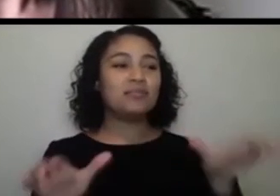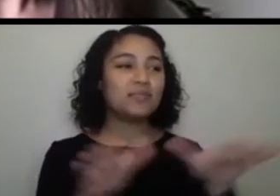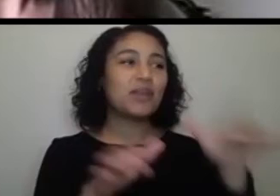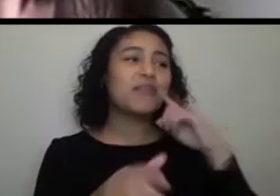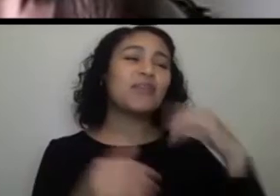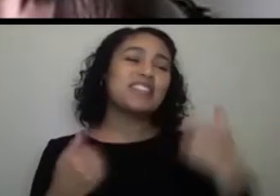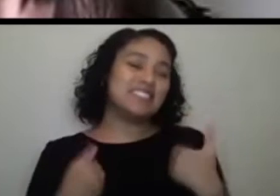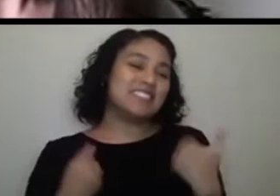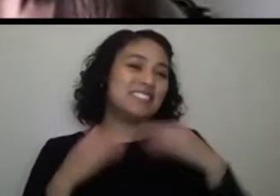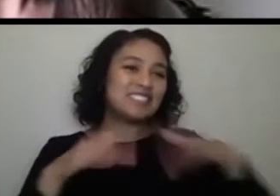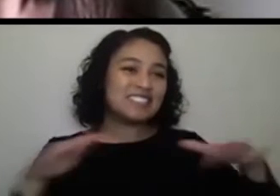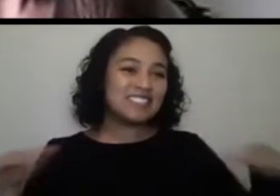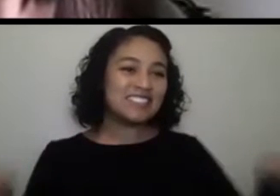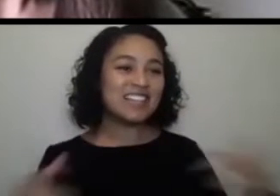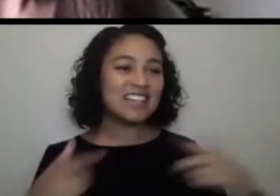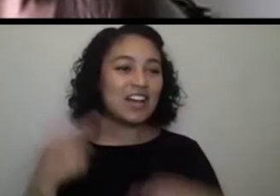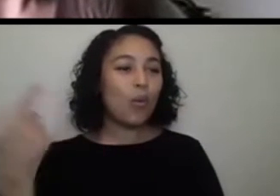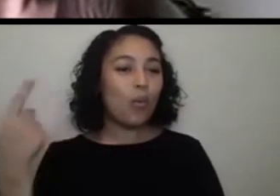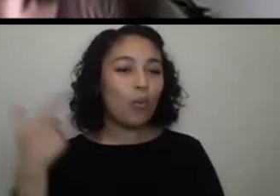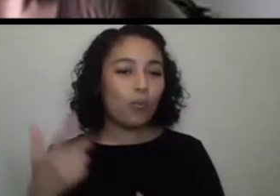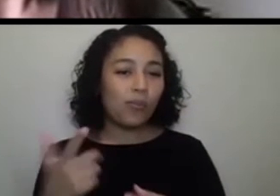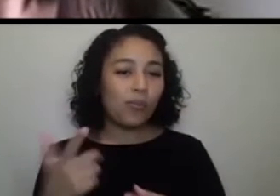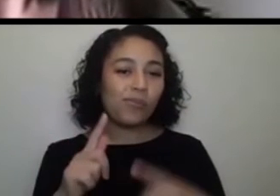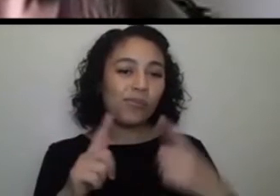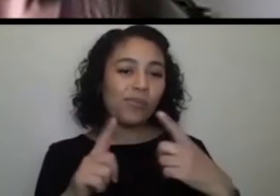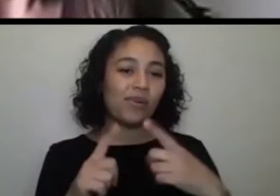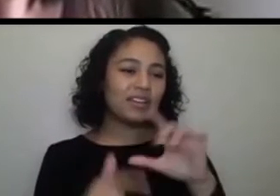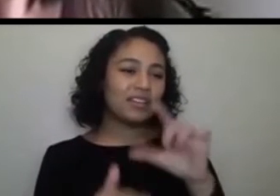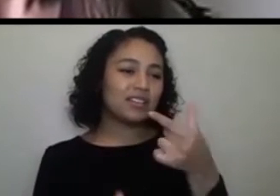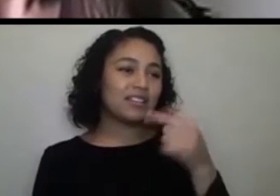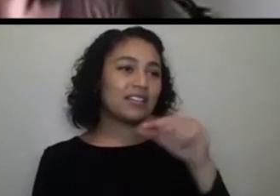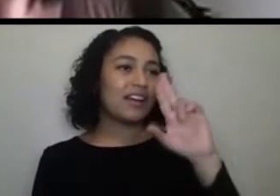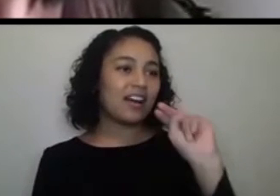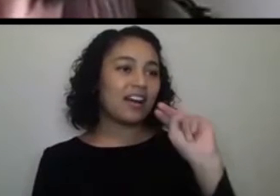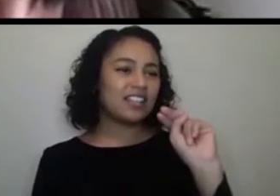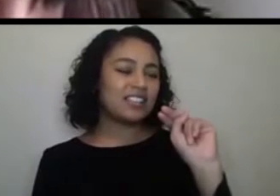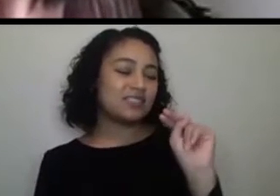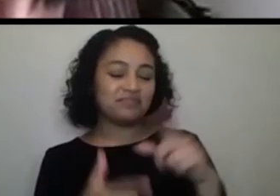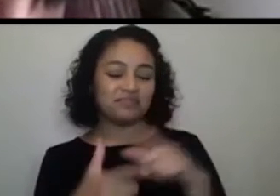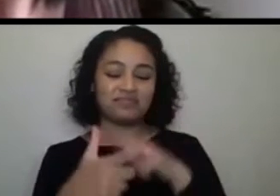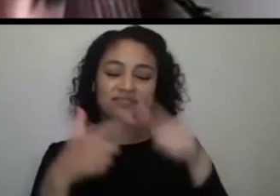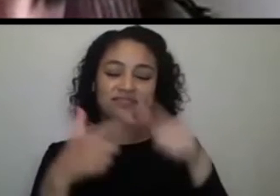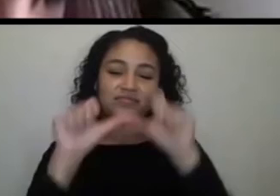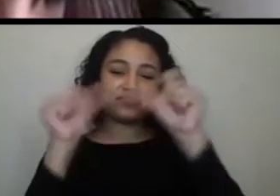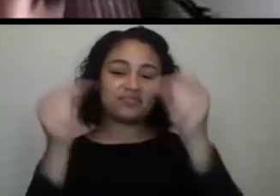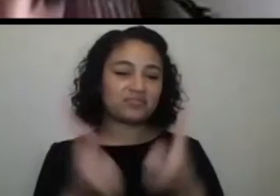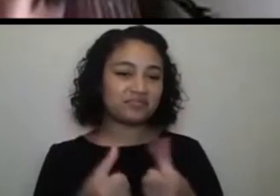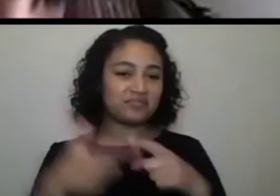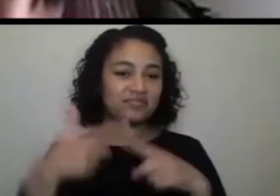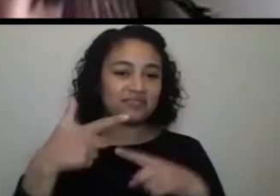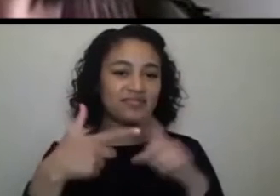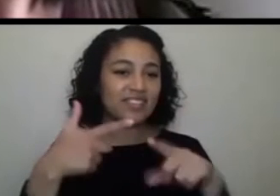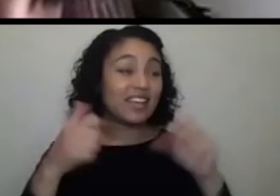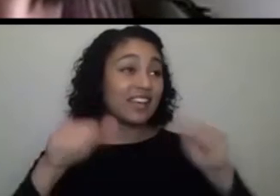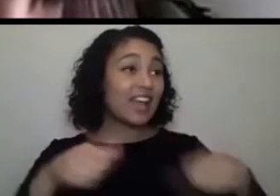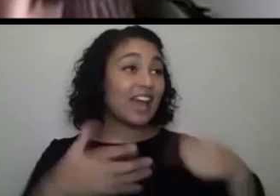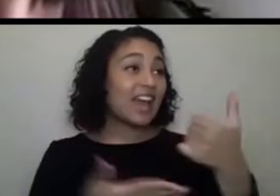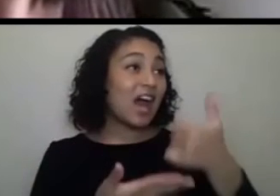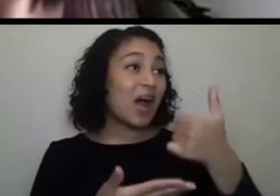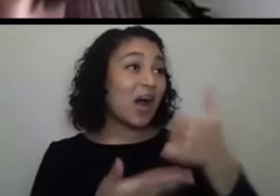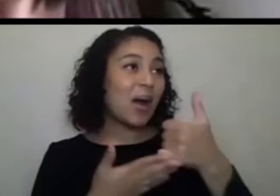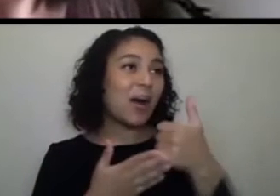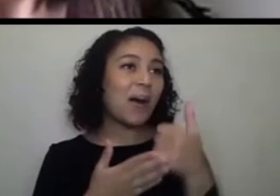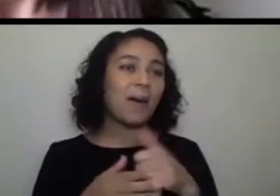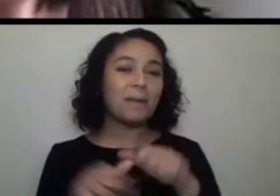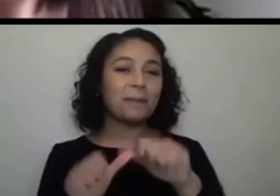children. And it's a gun-shaped hair dryer, and it can create an anti-gravity force.